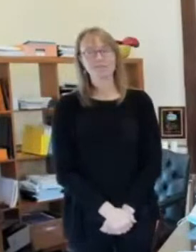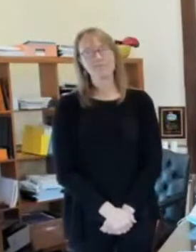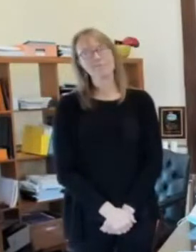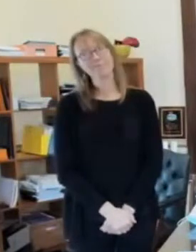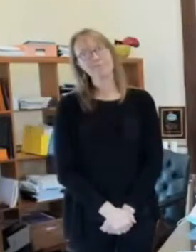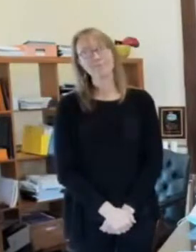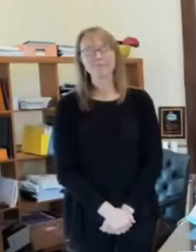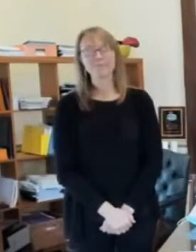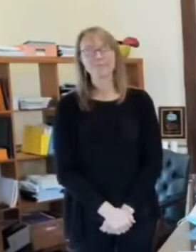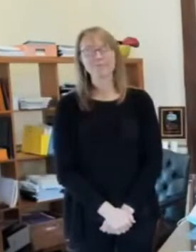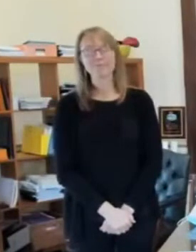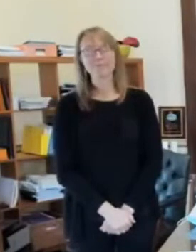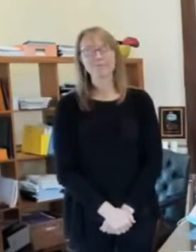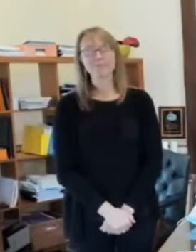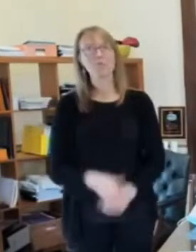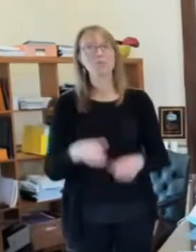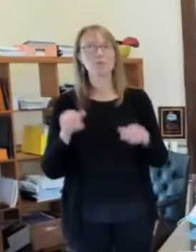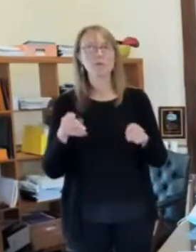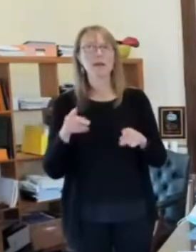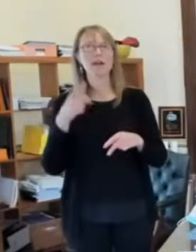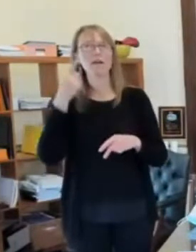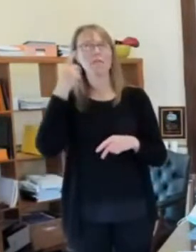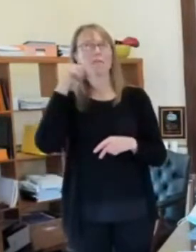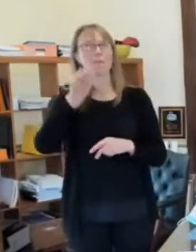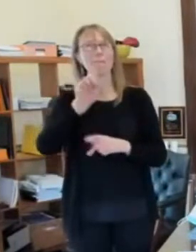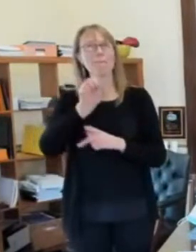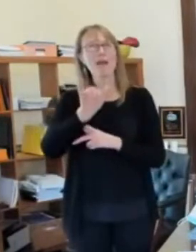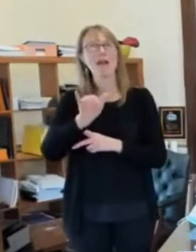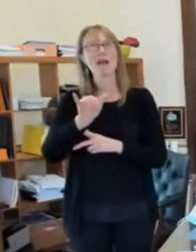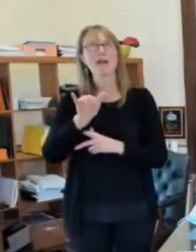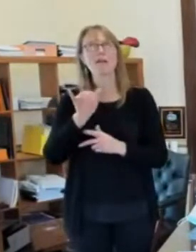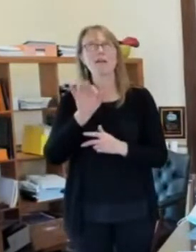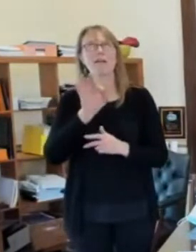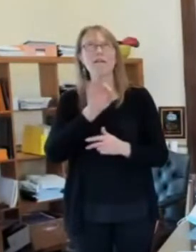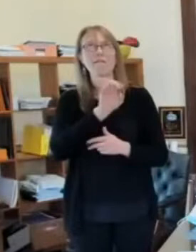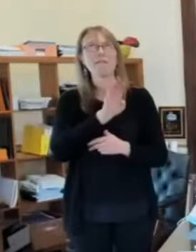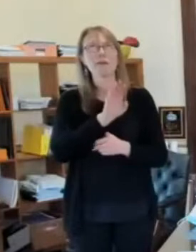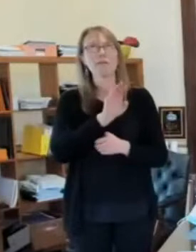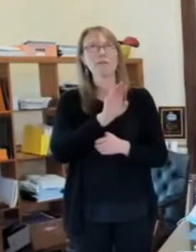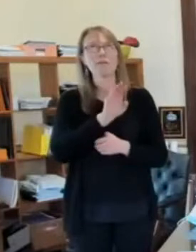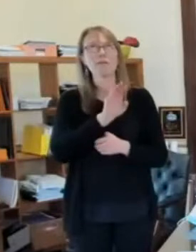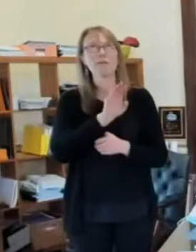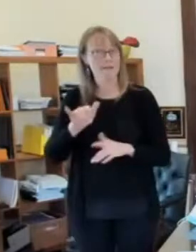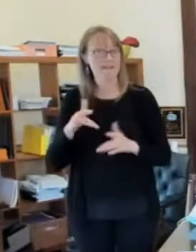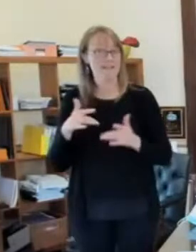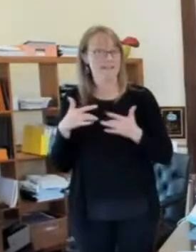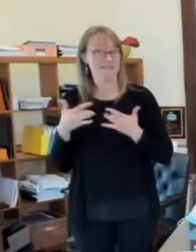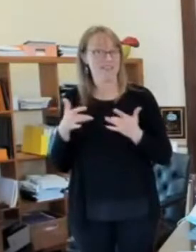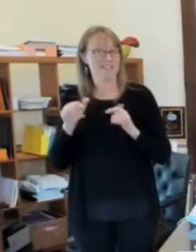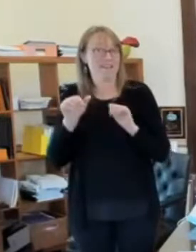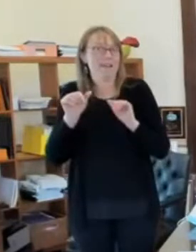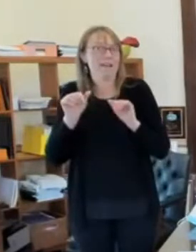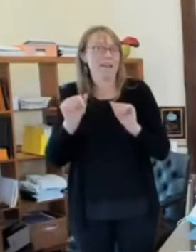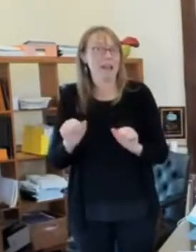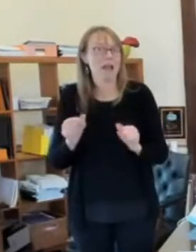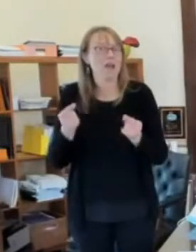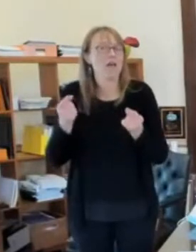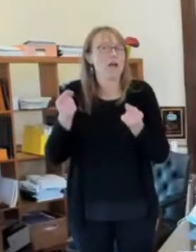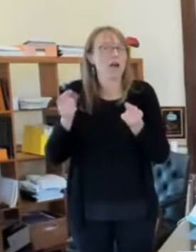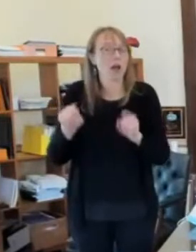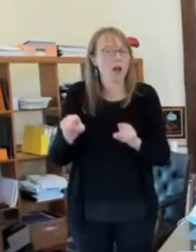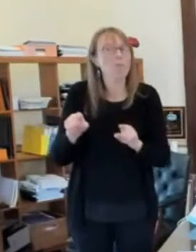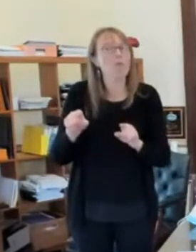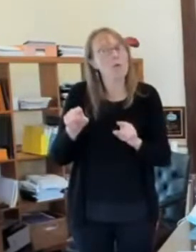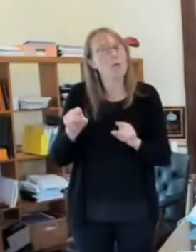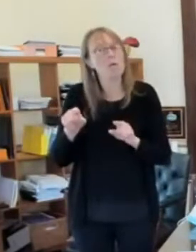Let's think about this. That is February, March, April. really just depends on what our numbers look